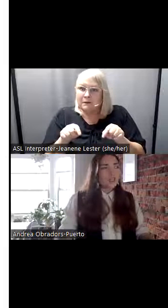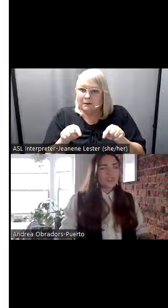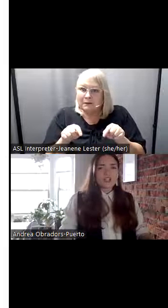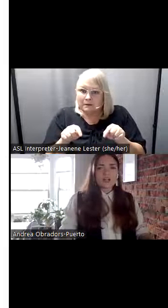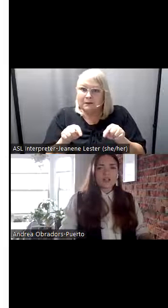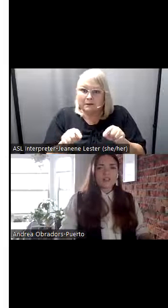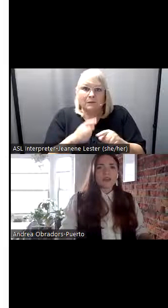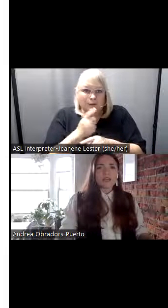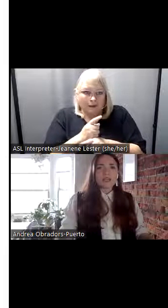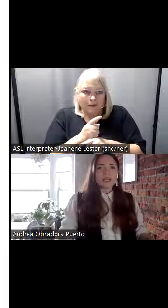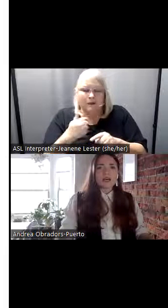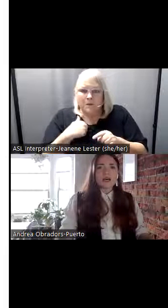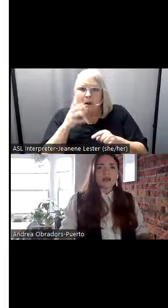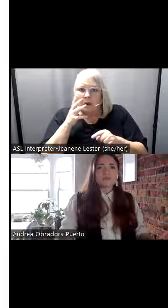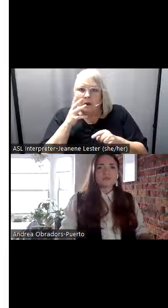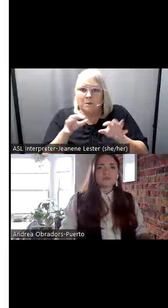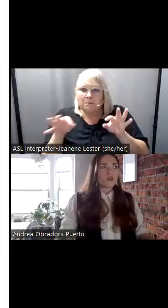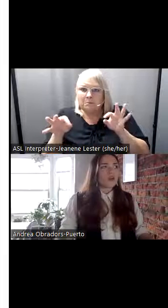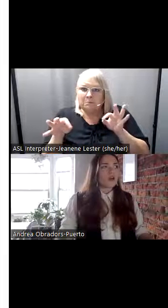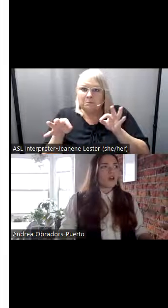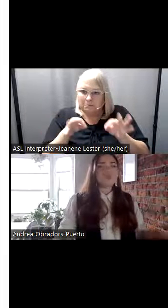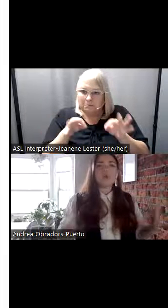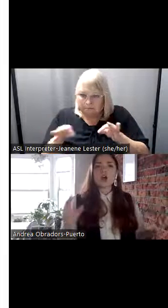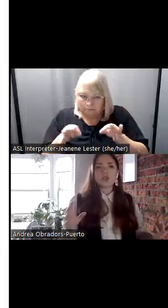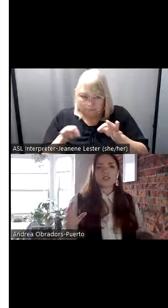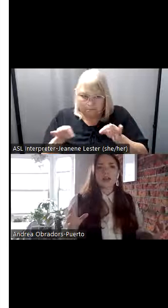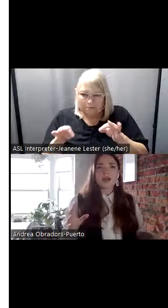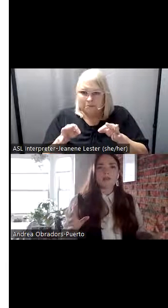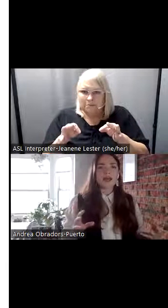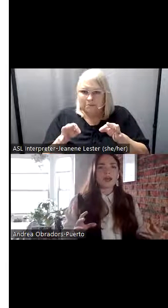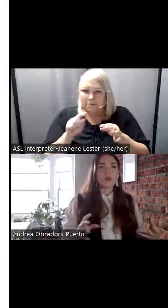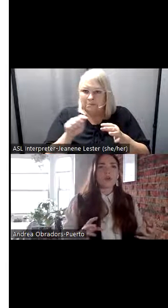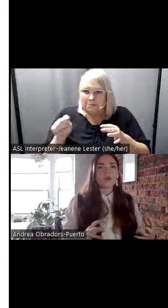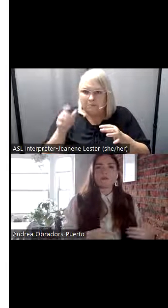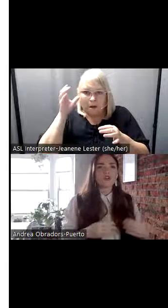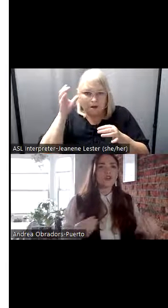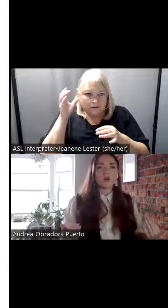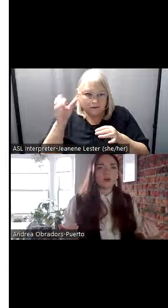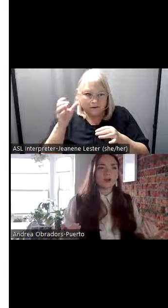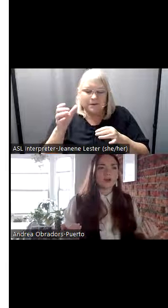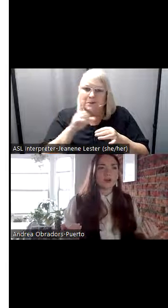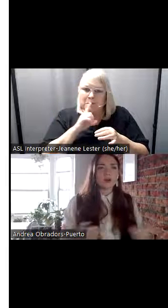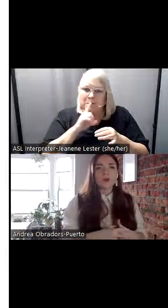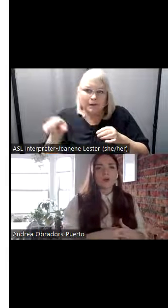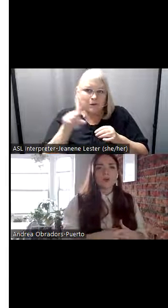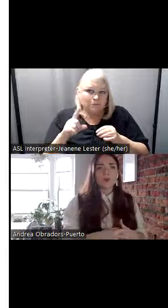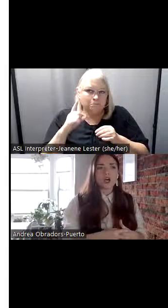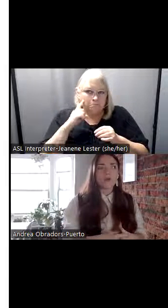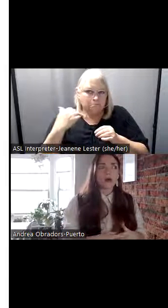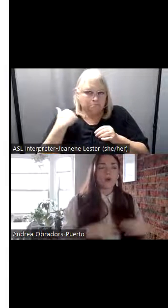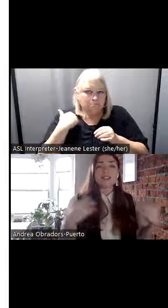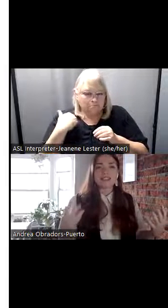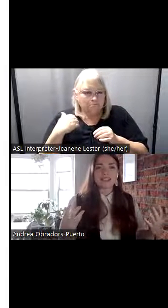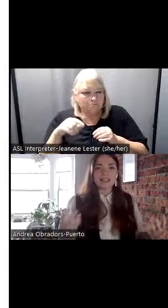I'm going to start explaining a few concepts that I'm sure you all heard about when we